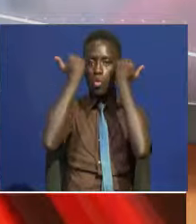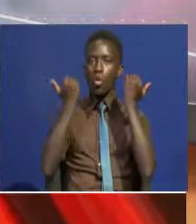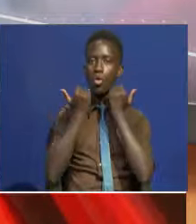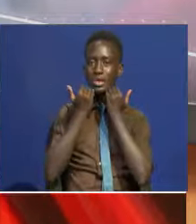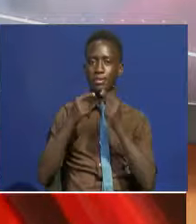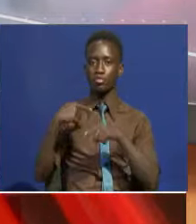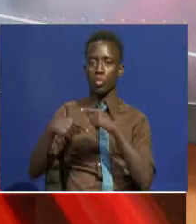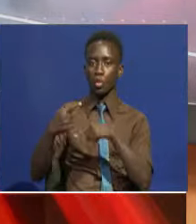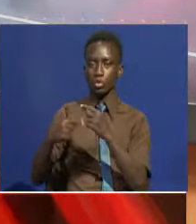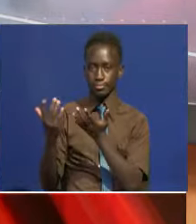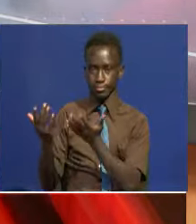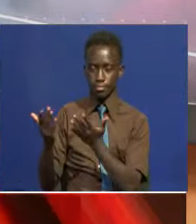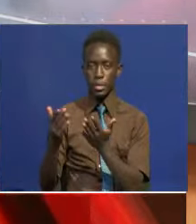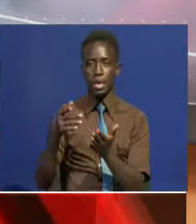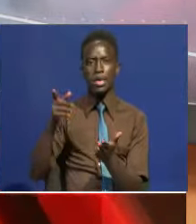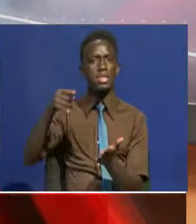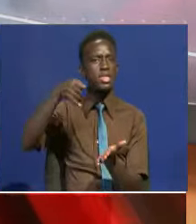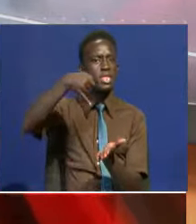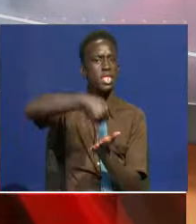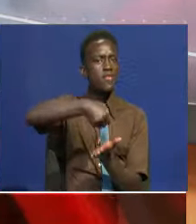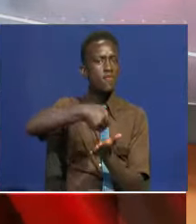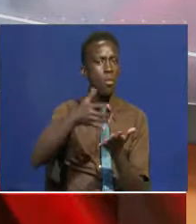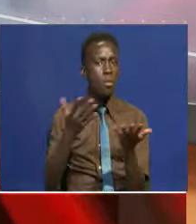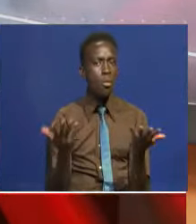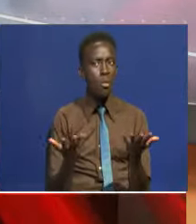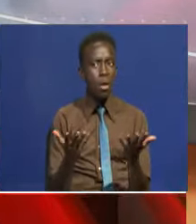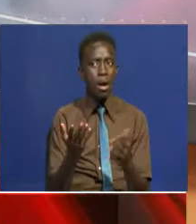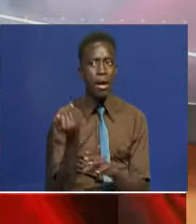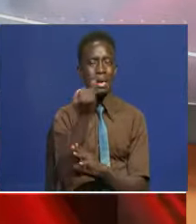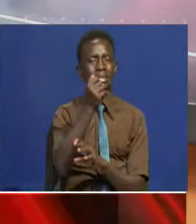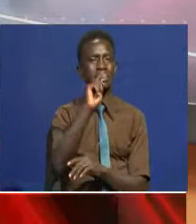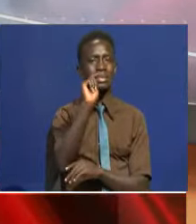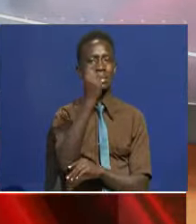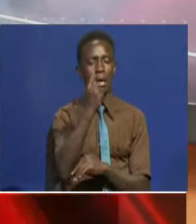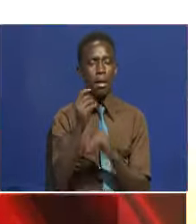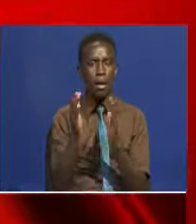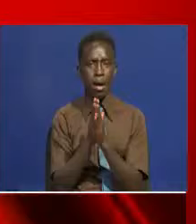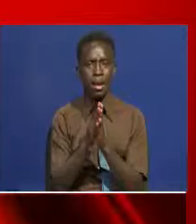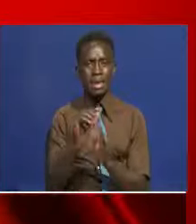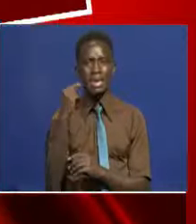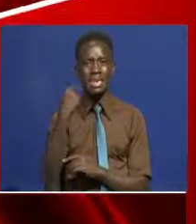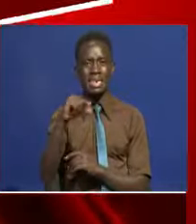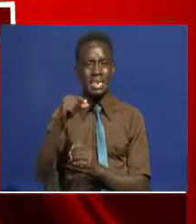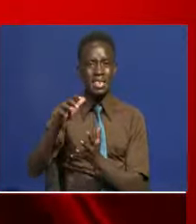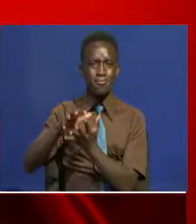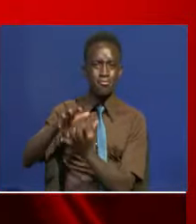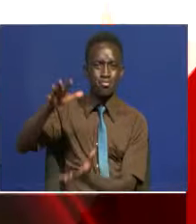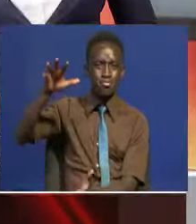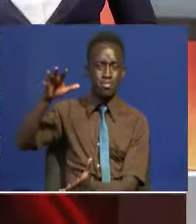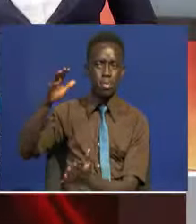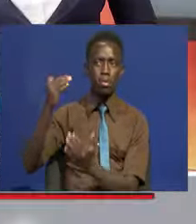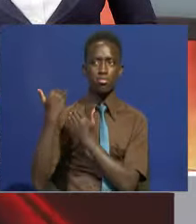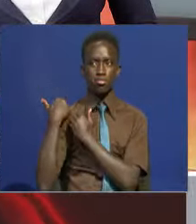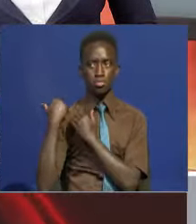is involving Atsa Kenya and grain bulk handlers. Let's cross over and listen in.